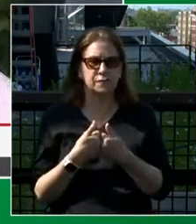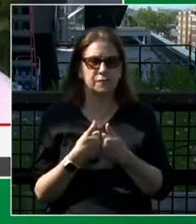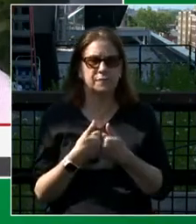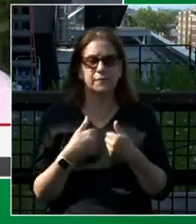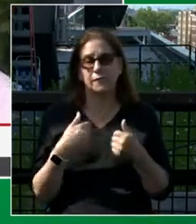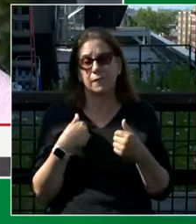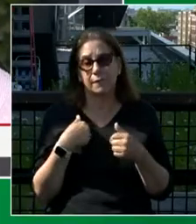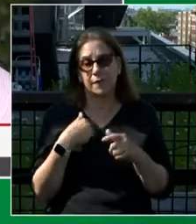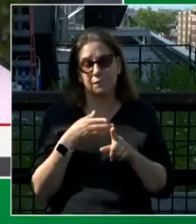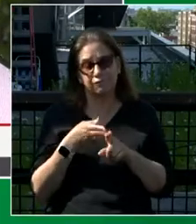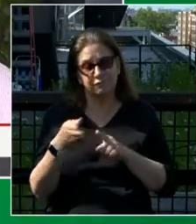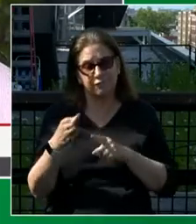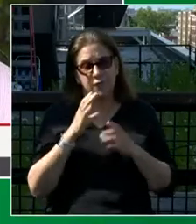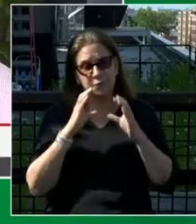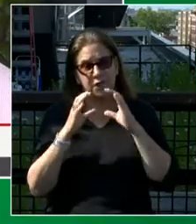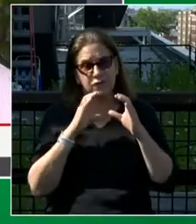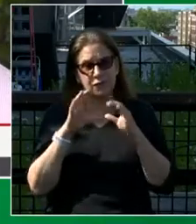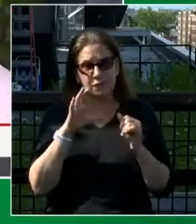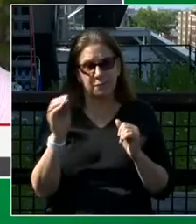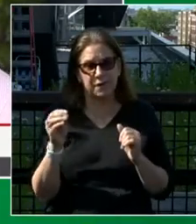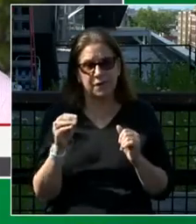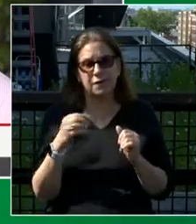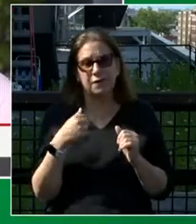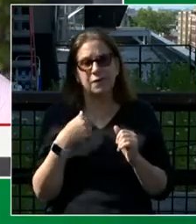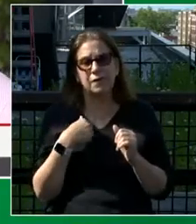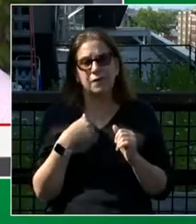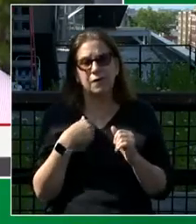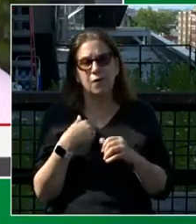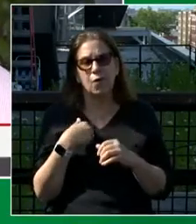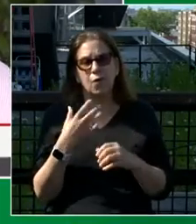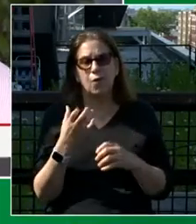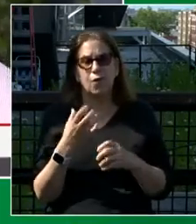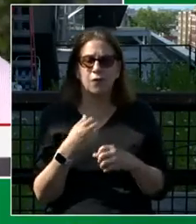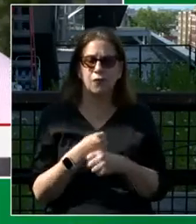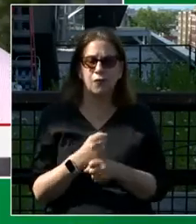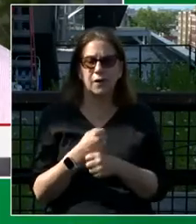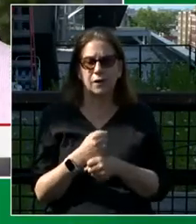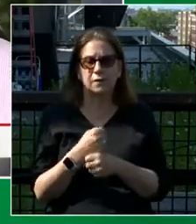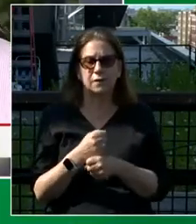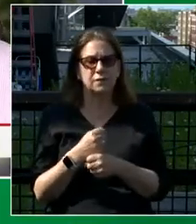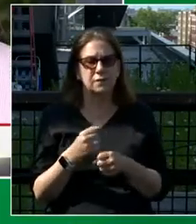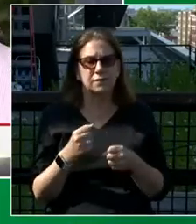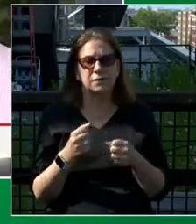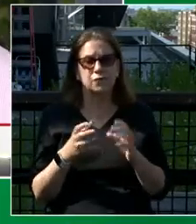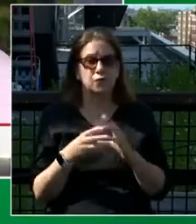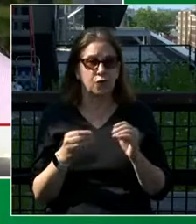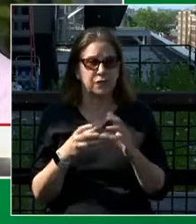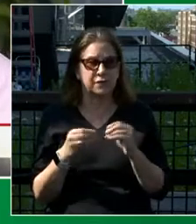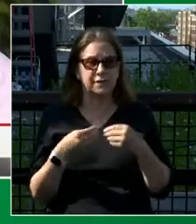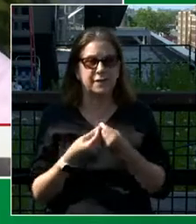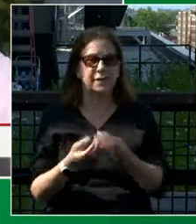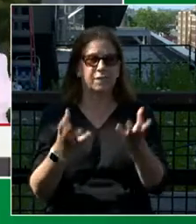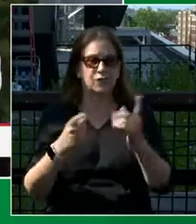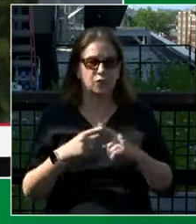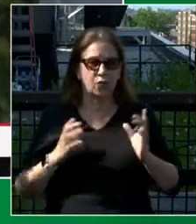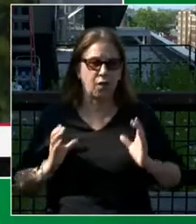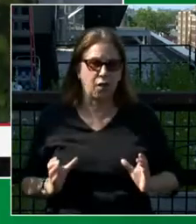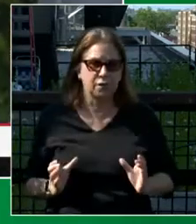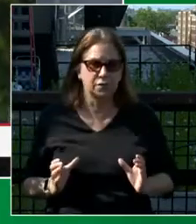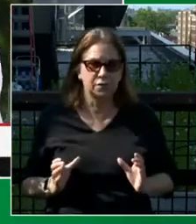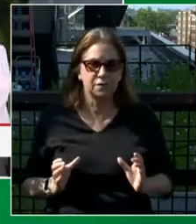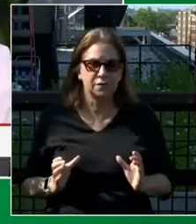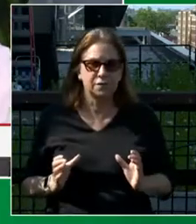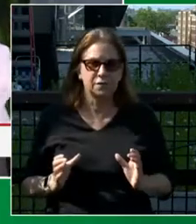execute campaigns for our clients. And in doing that, we have to ideate. We have to be